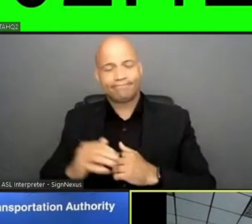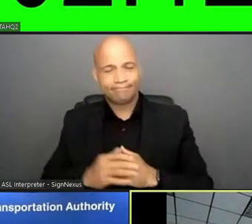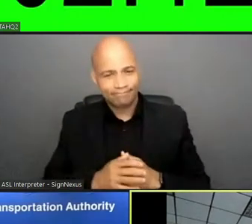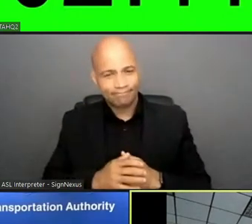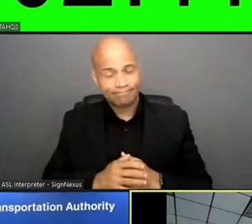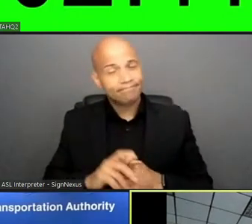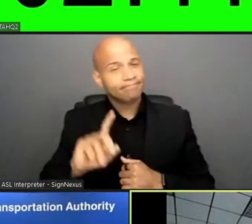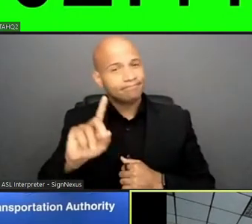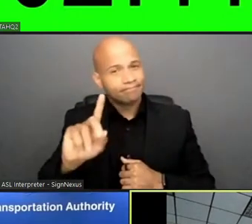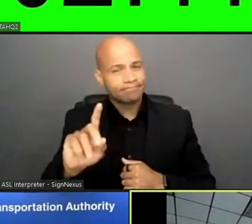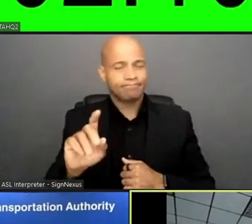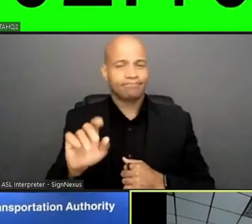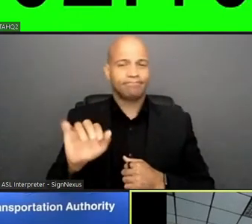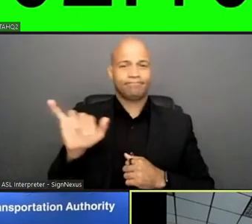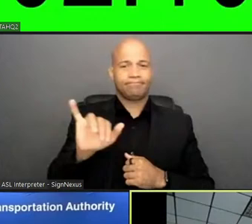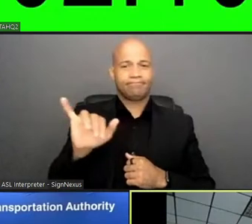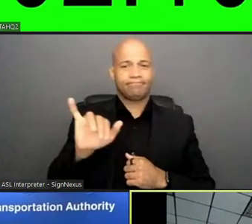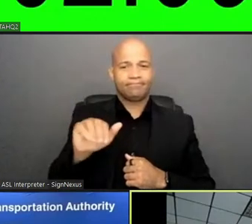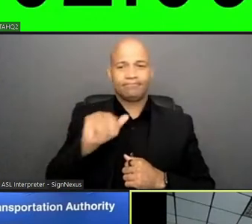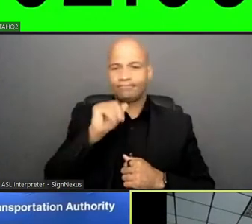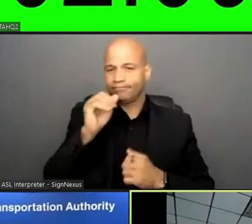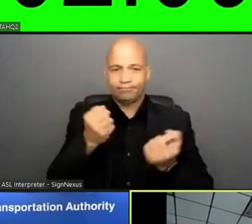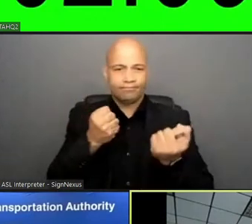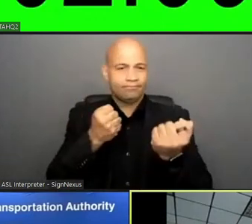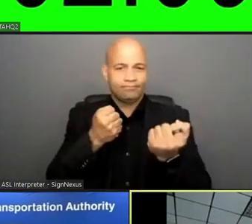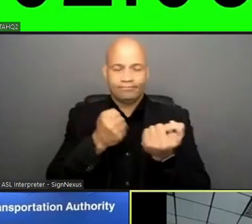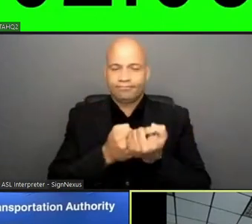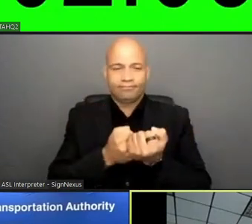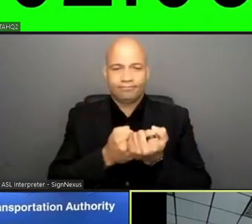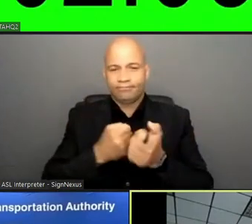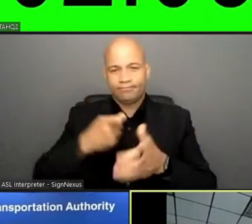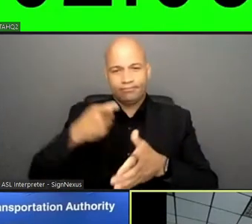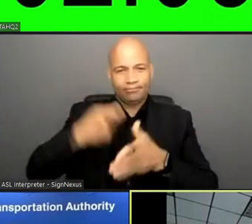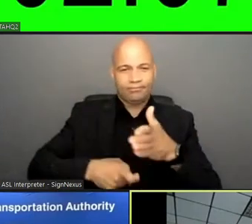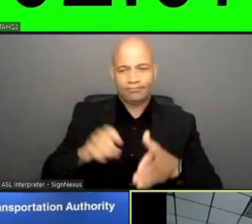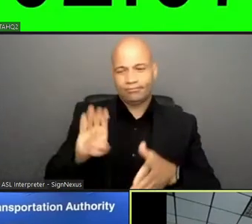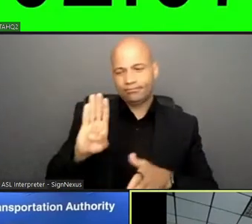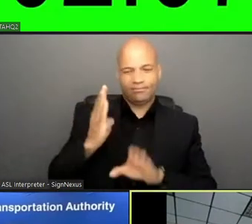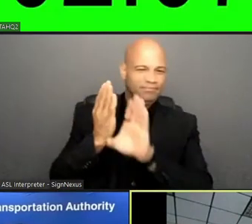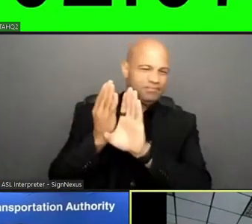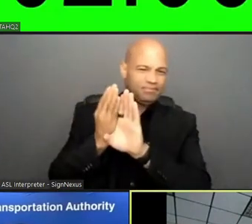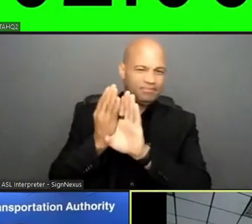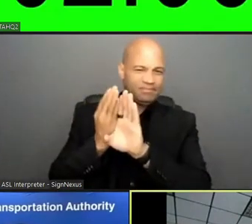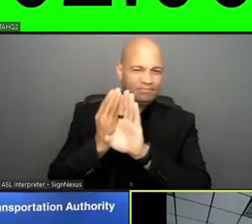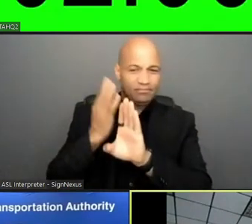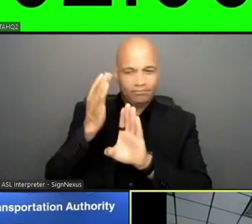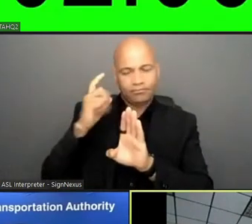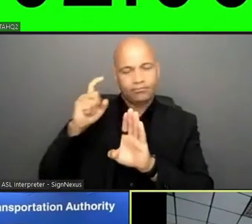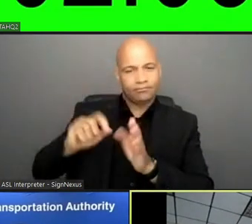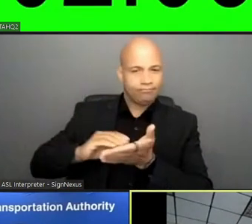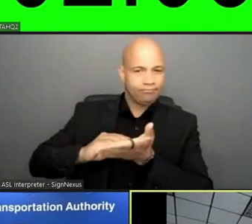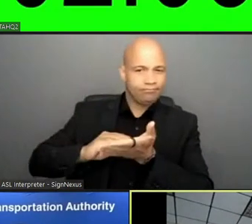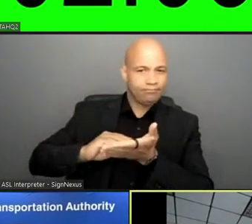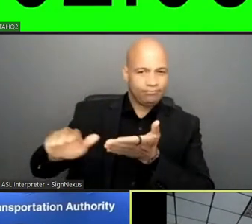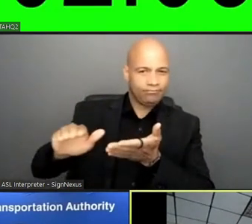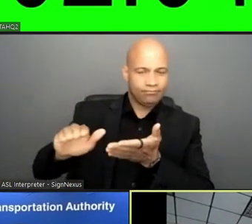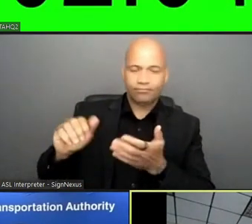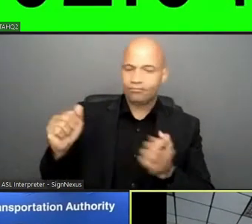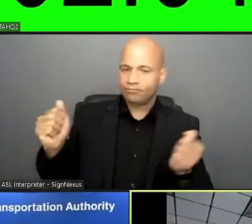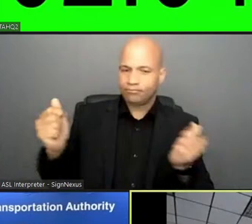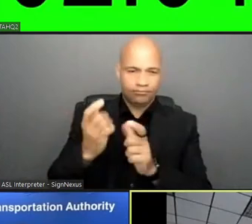however I do not support pulling buses buses should be exempt All Buses at all